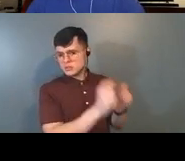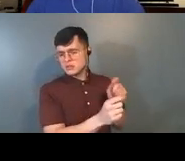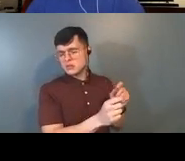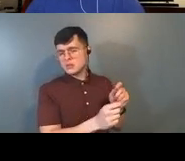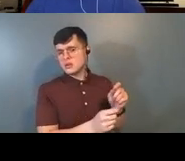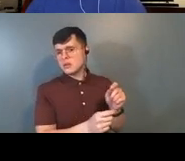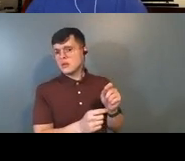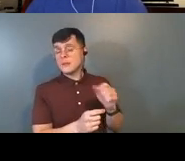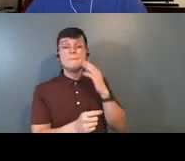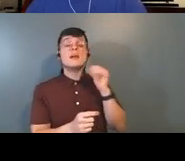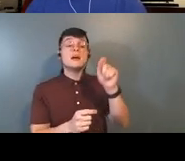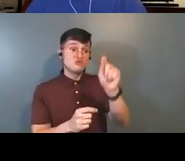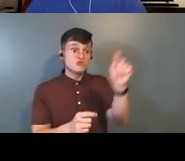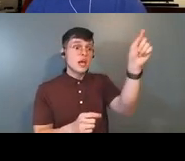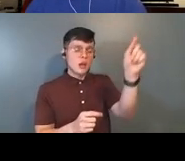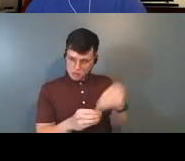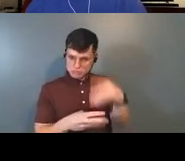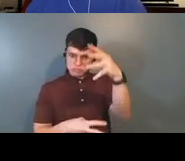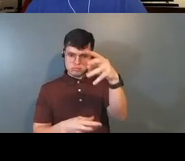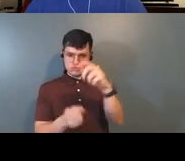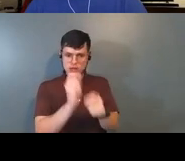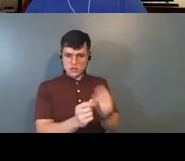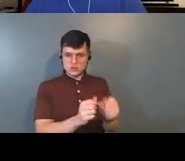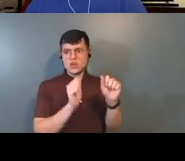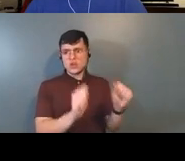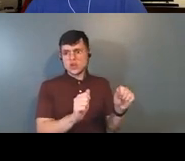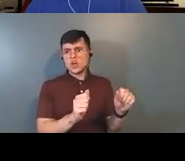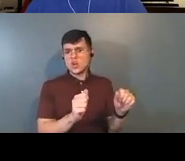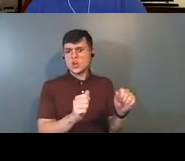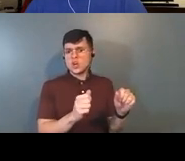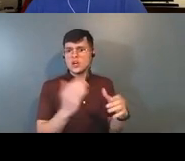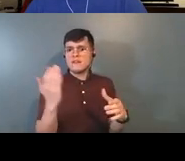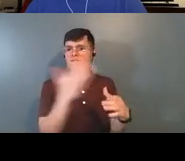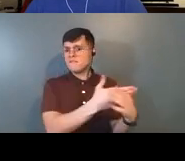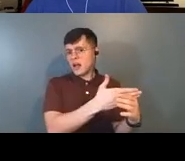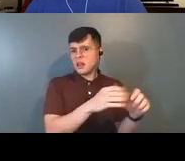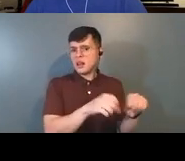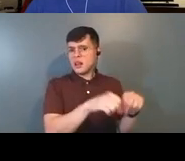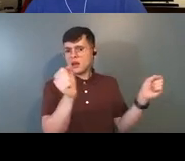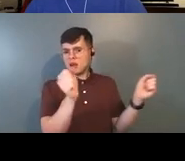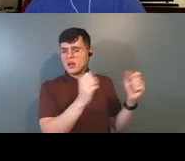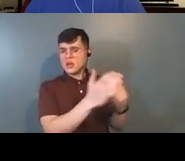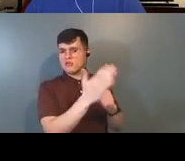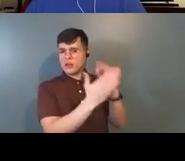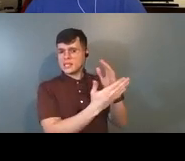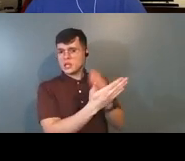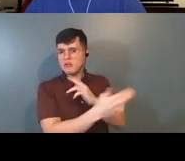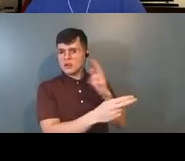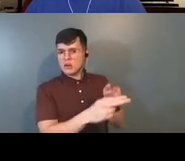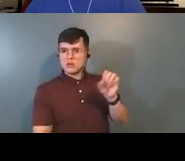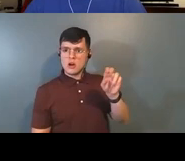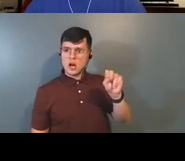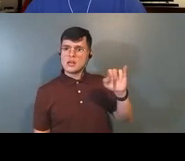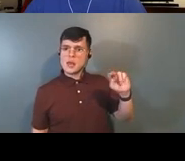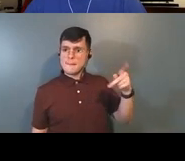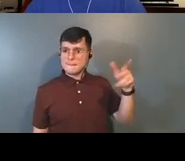after checking a checkbox could potentially violate a WCAG success criterion called on input.